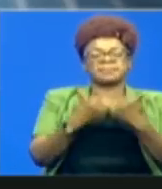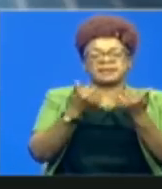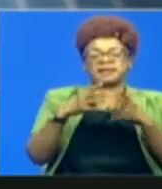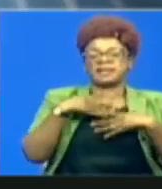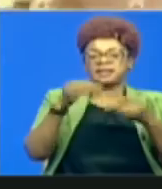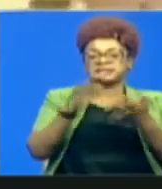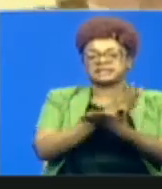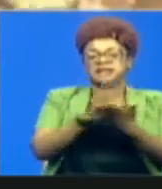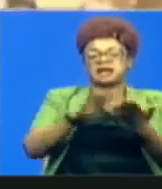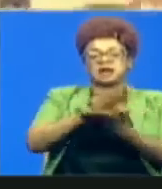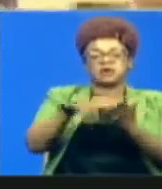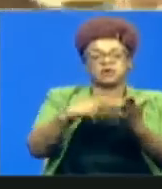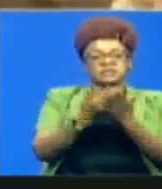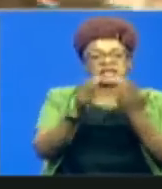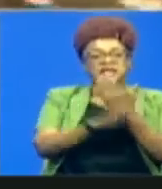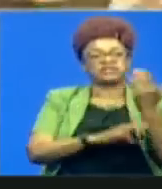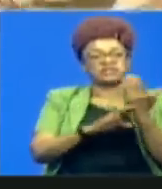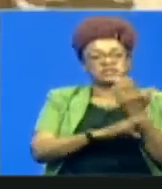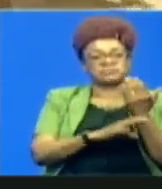country.